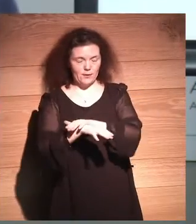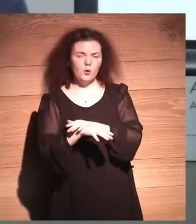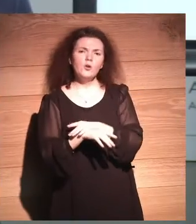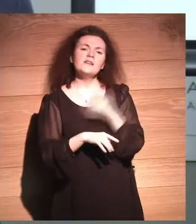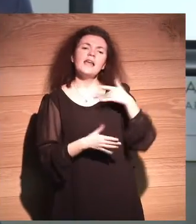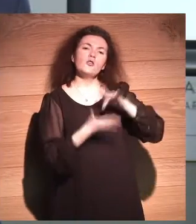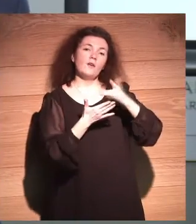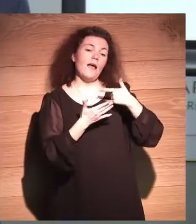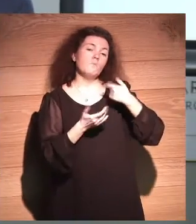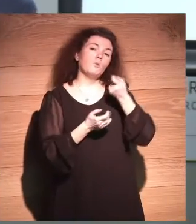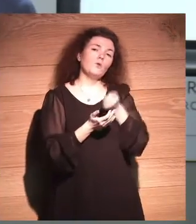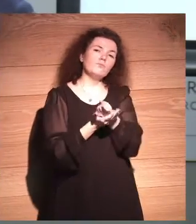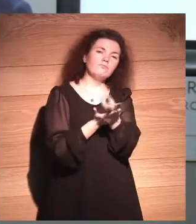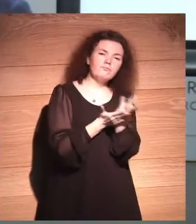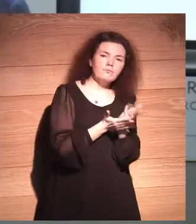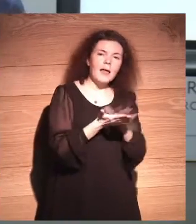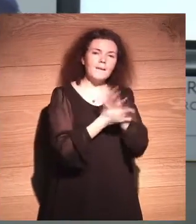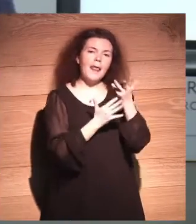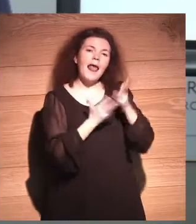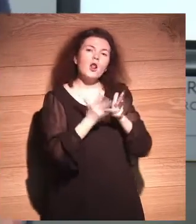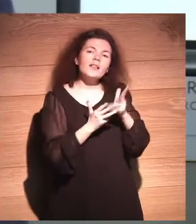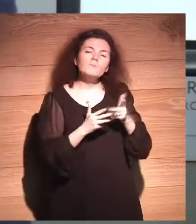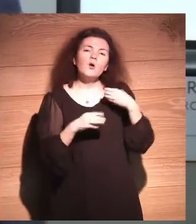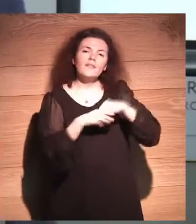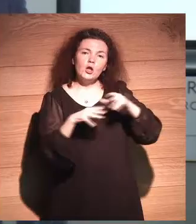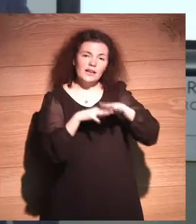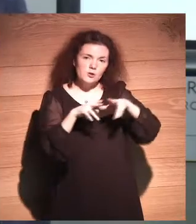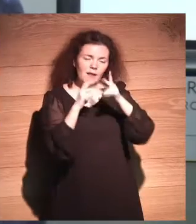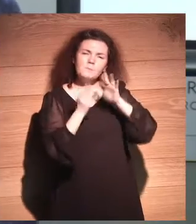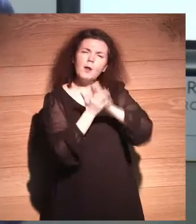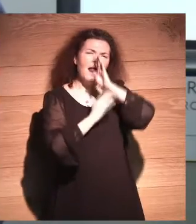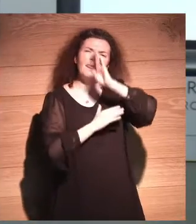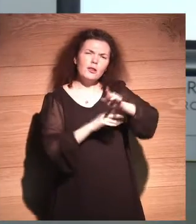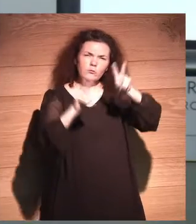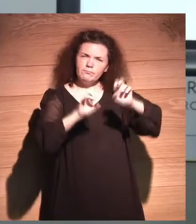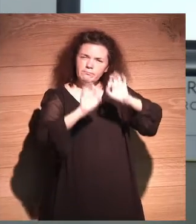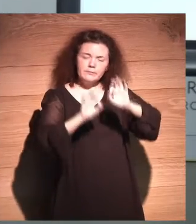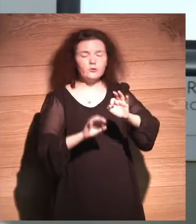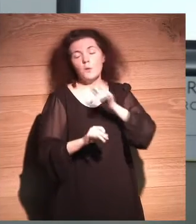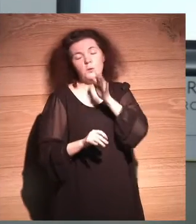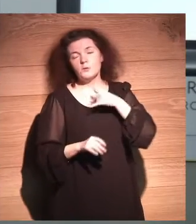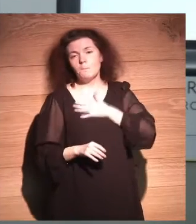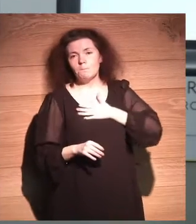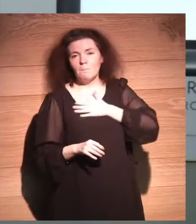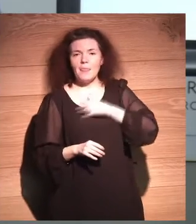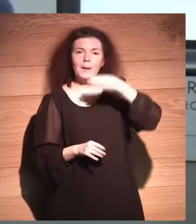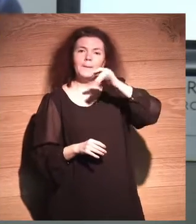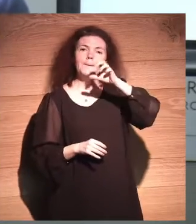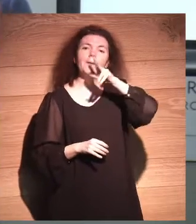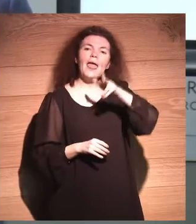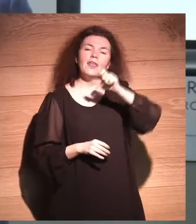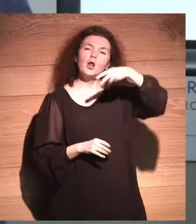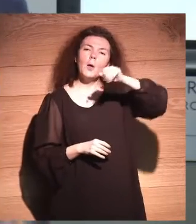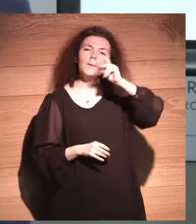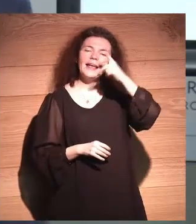our governments. We had already touched superficially this topic, but we didn't talked about it. We hadn't